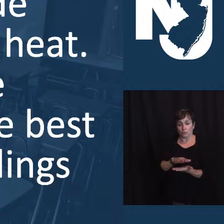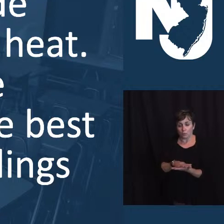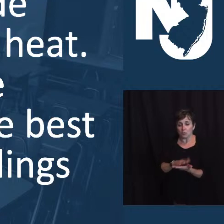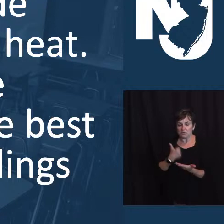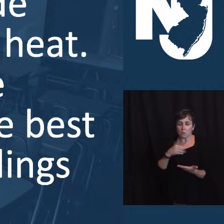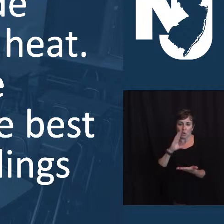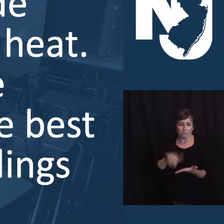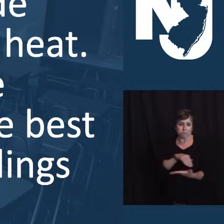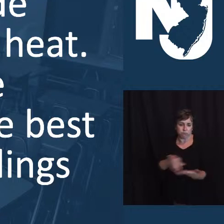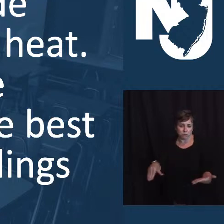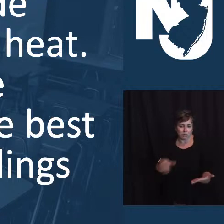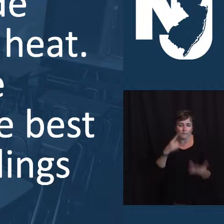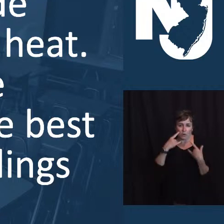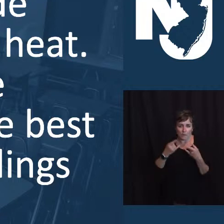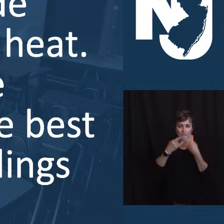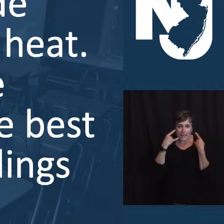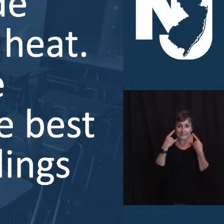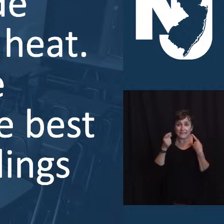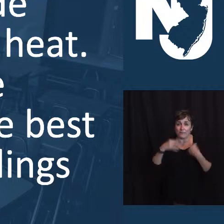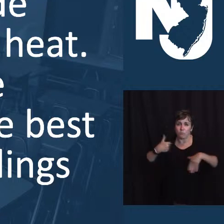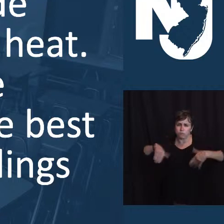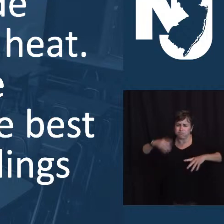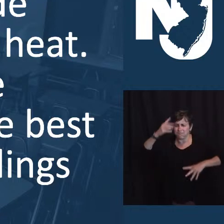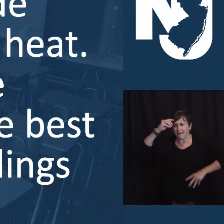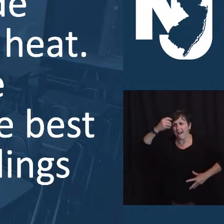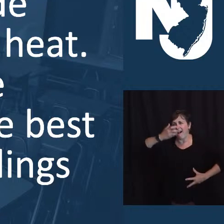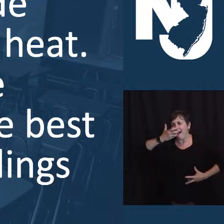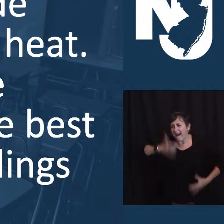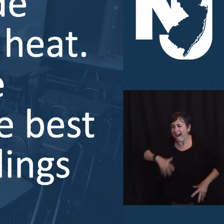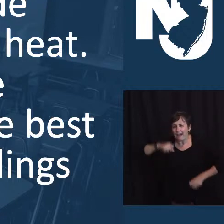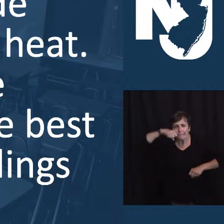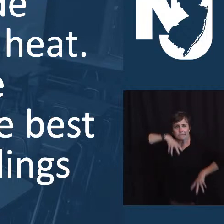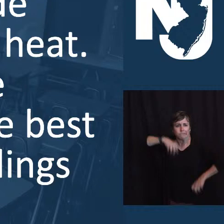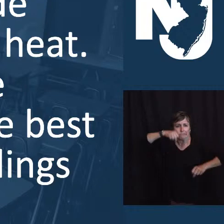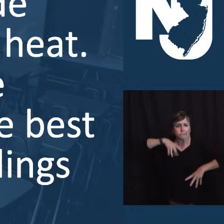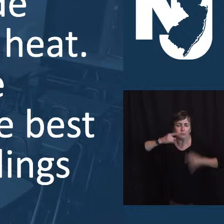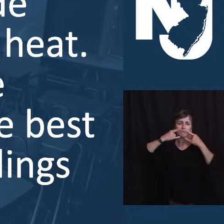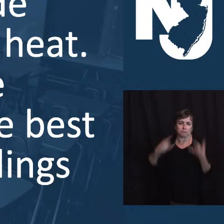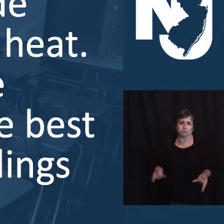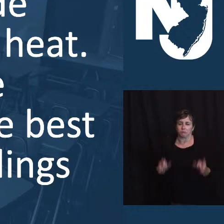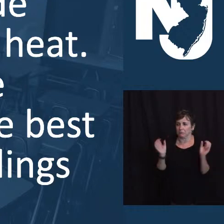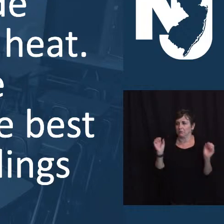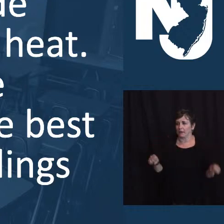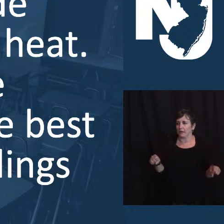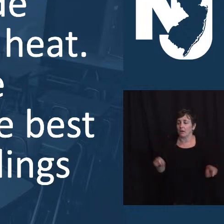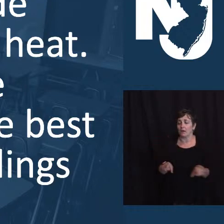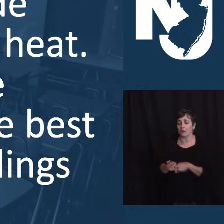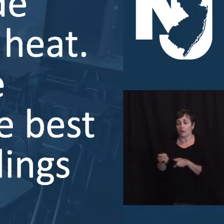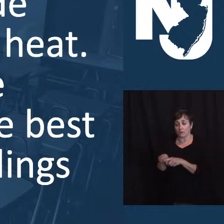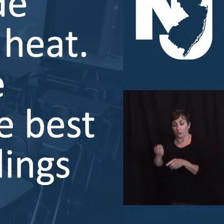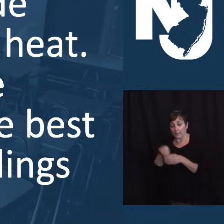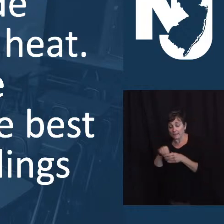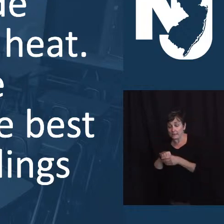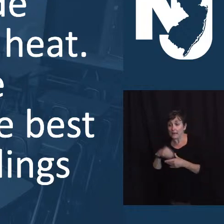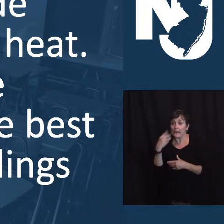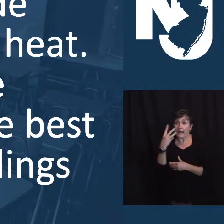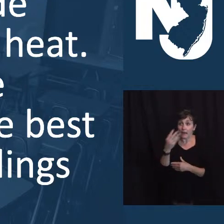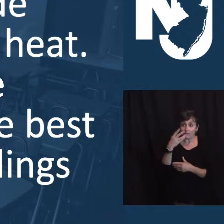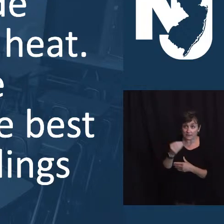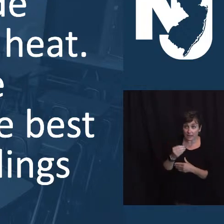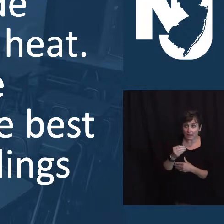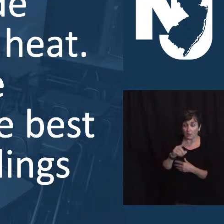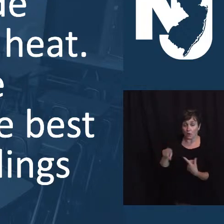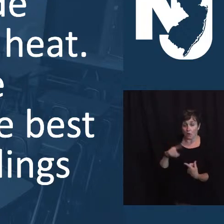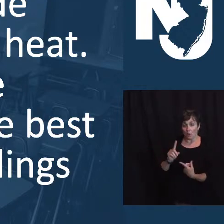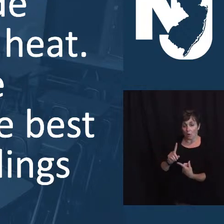exceptions for cases of extreme heat and outdoor settings and for situations indoors or outdoors where wearing a mask